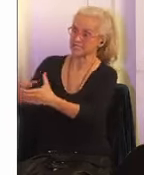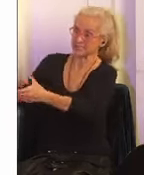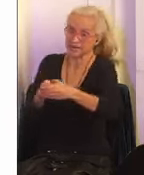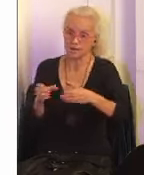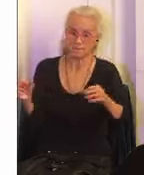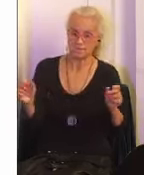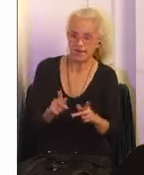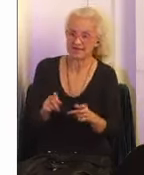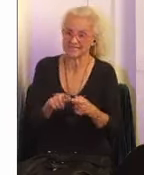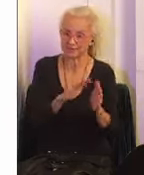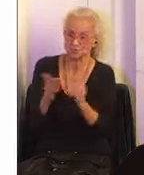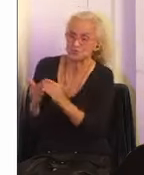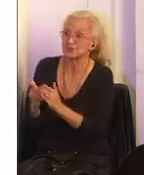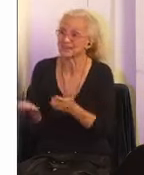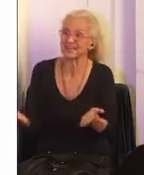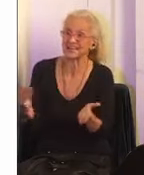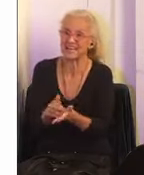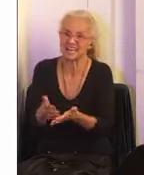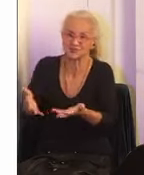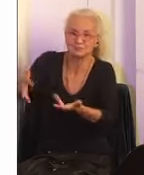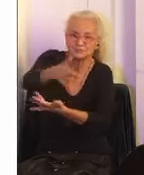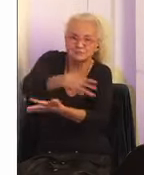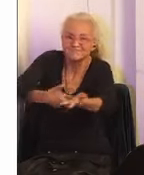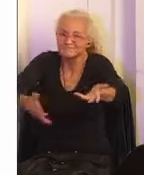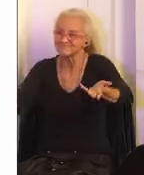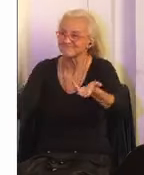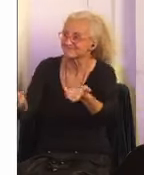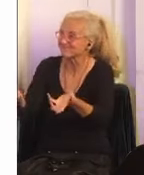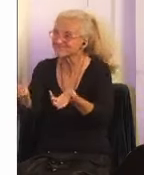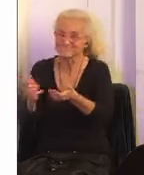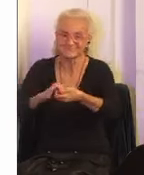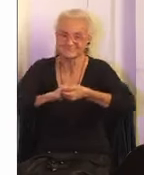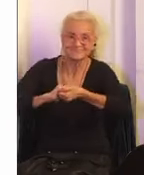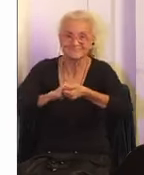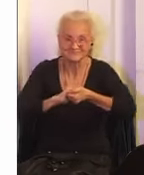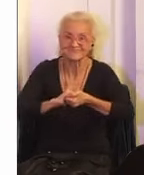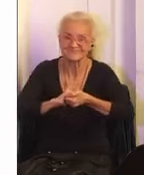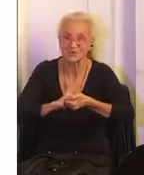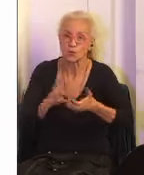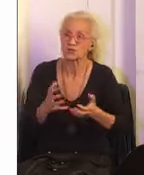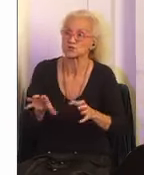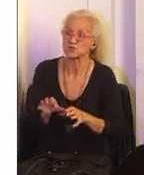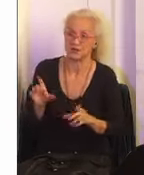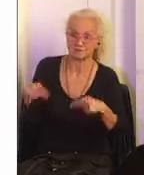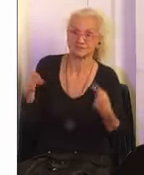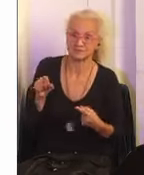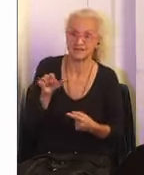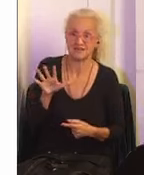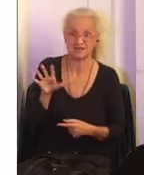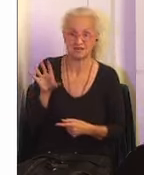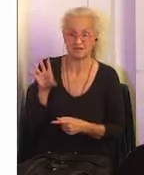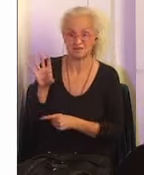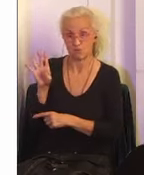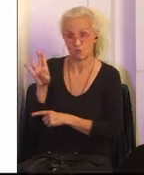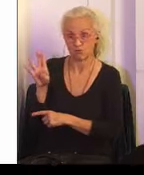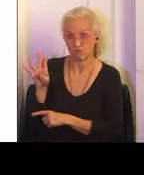community once again and spend some time together. And we want to do exactly that. 54th anniversary, October the